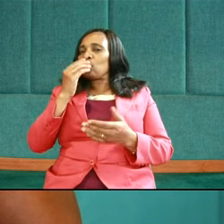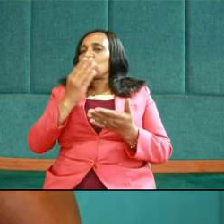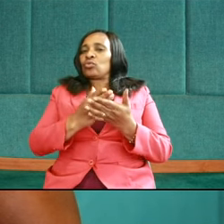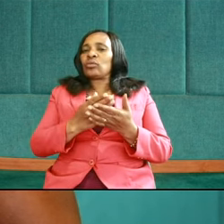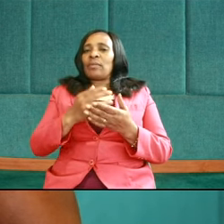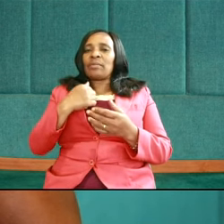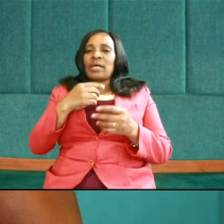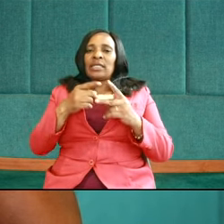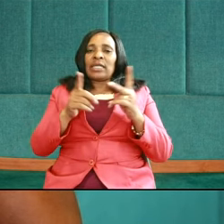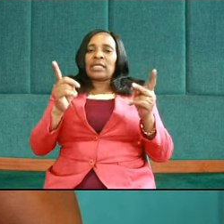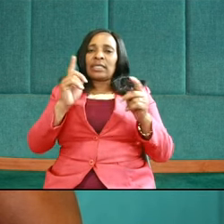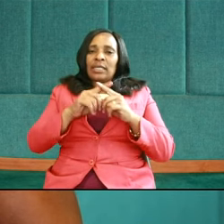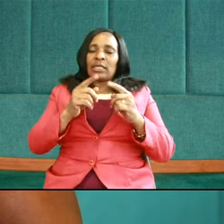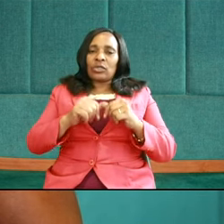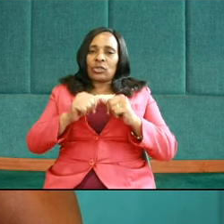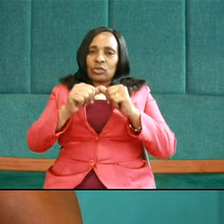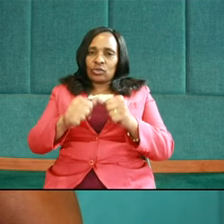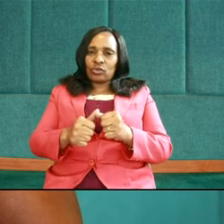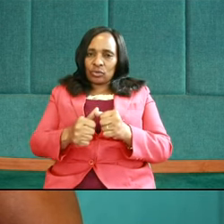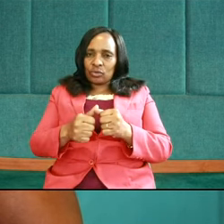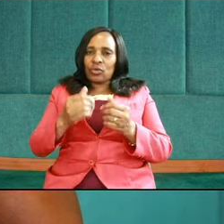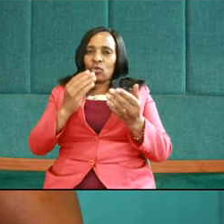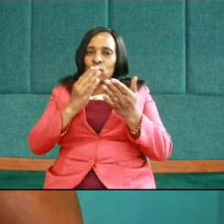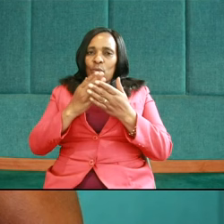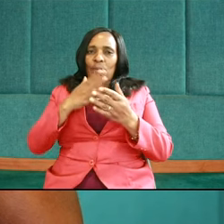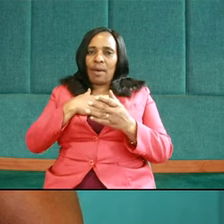I'll start and then I'll continue towards my right.